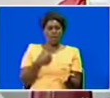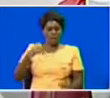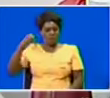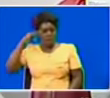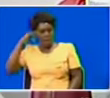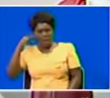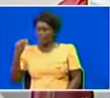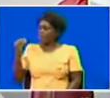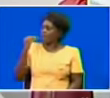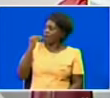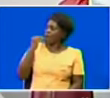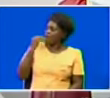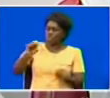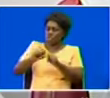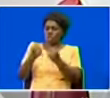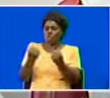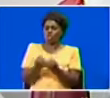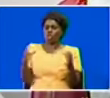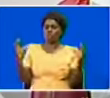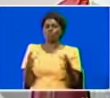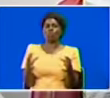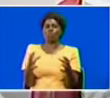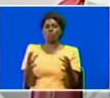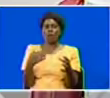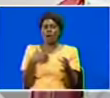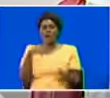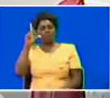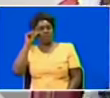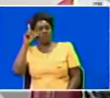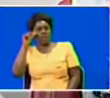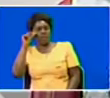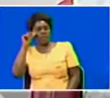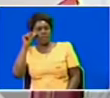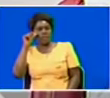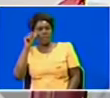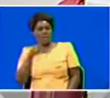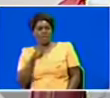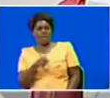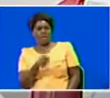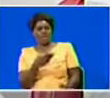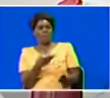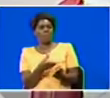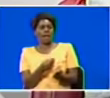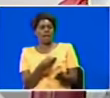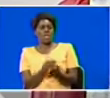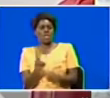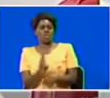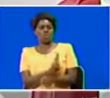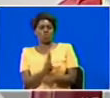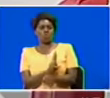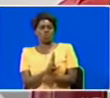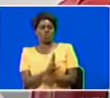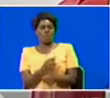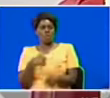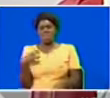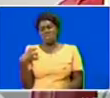lunch, mm-hmm. you have a social media team, you have a photographer, you have a videographer, mm-hmm. and all that. That's actually money that you have to spend. Mm. And I'm not a rich